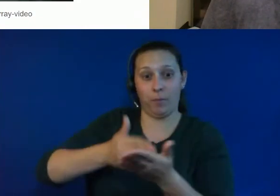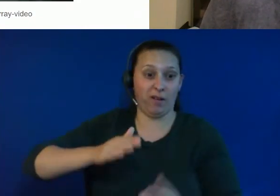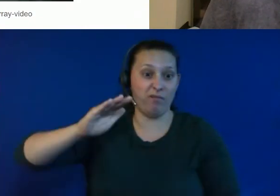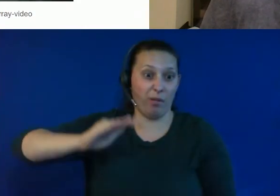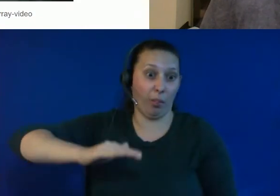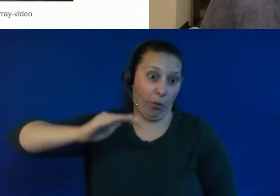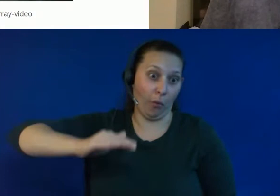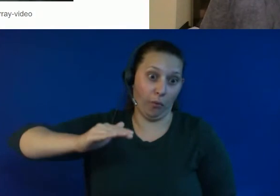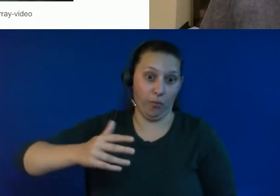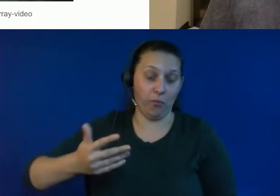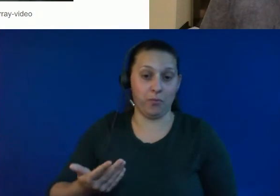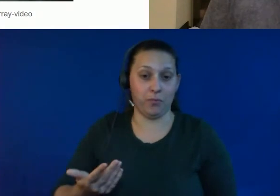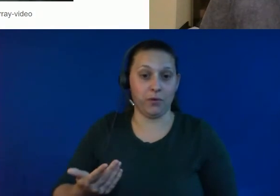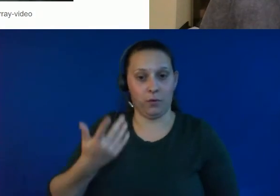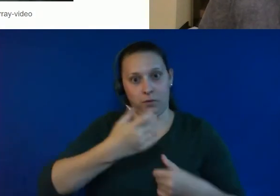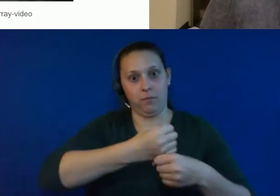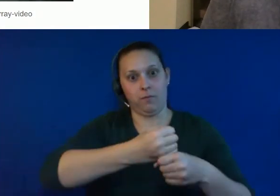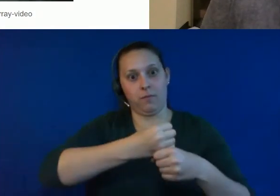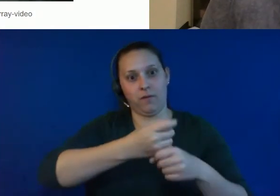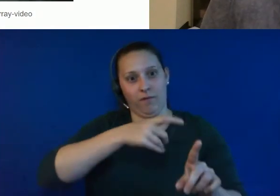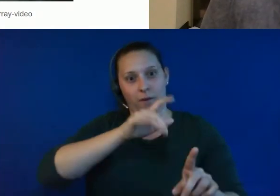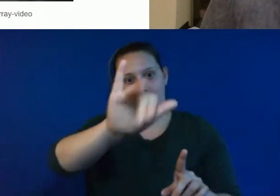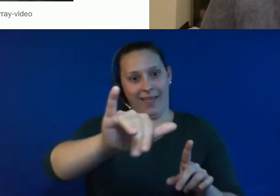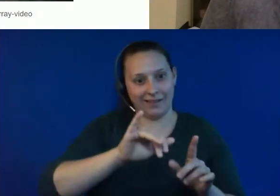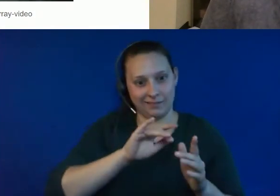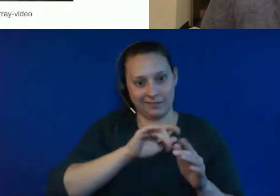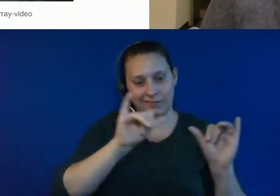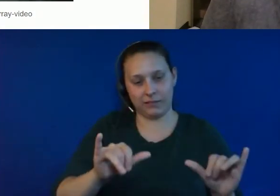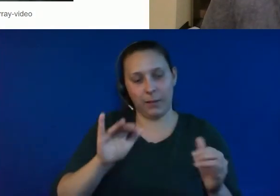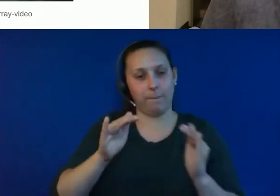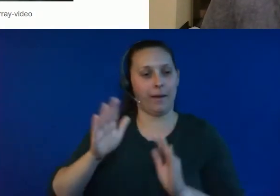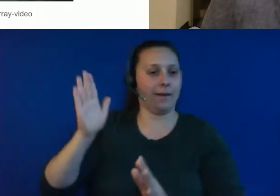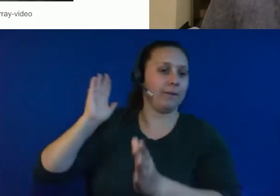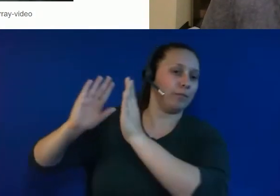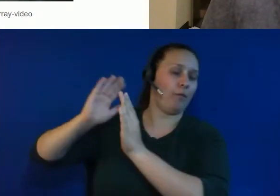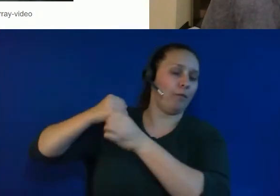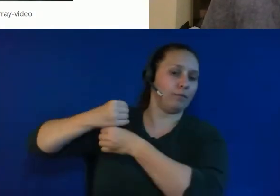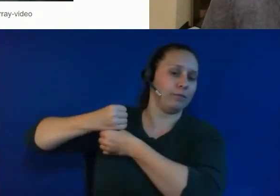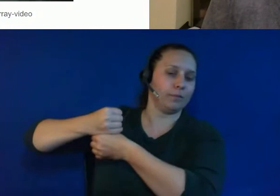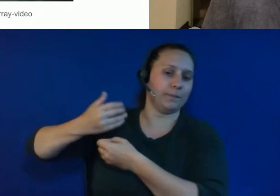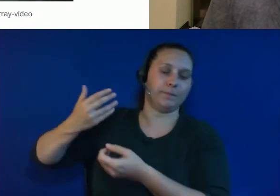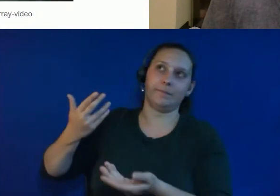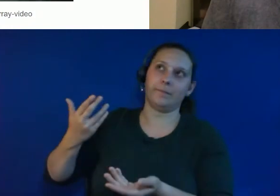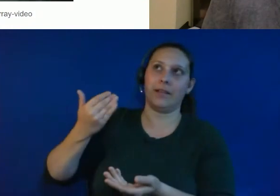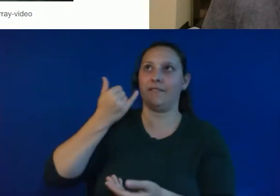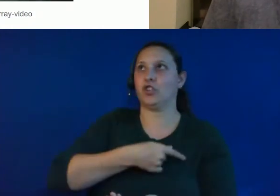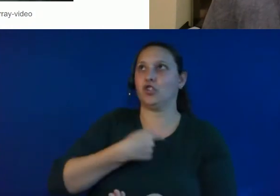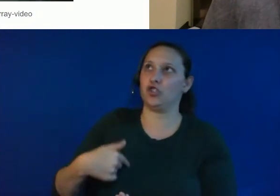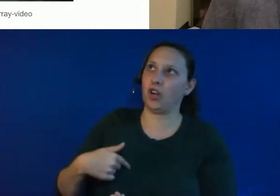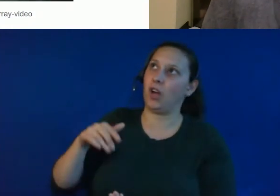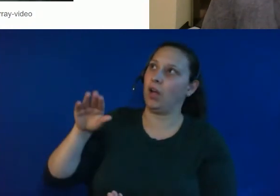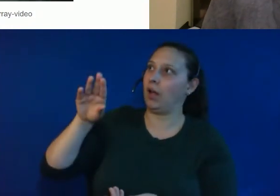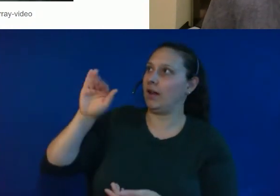of what you can output from an array system compared to the usual ways of manufacturing, which could be sending it to China, getting a